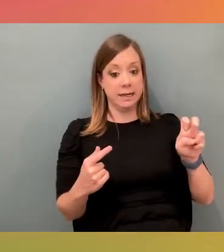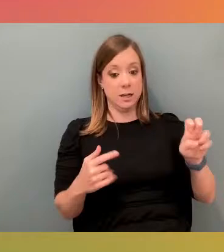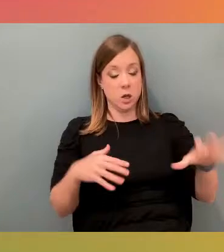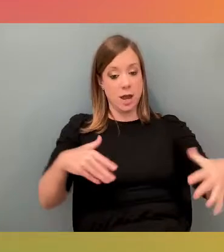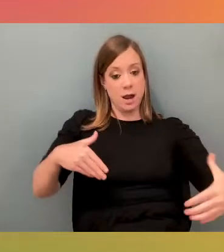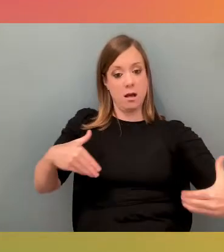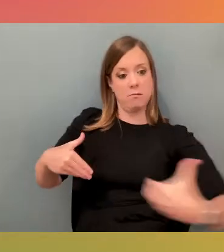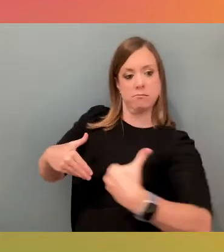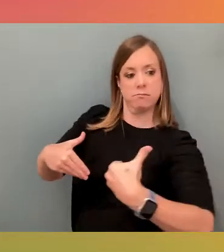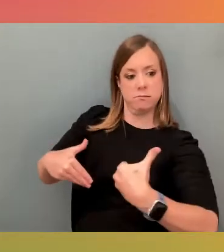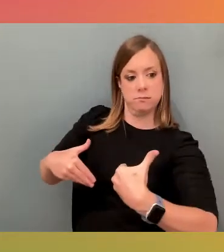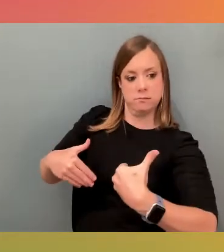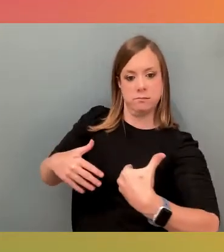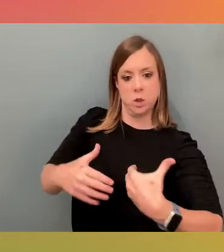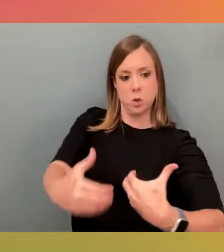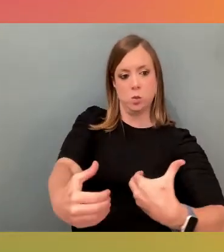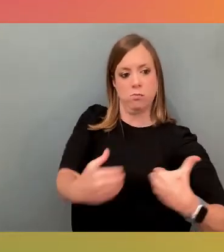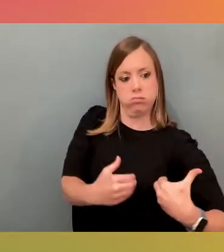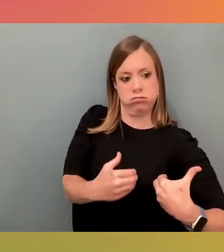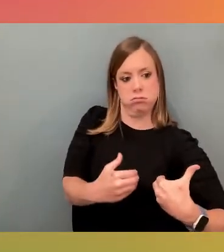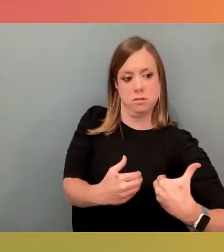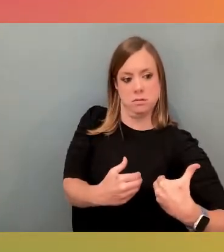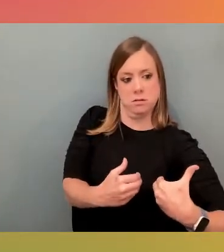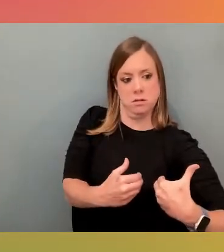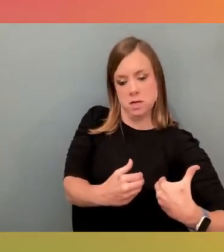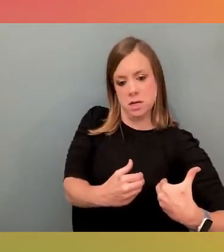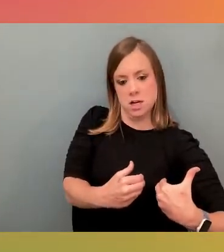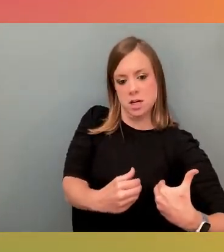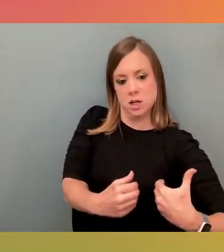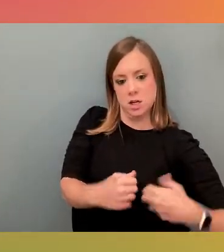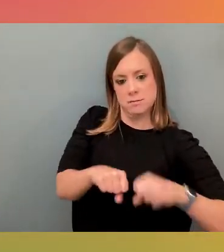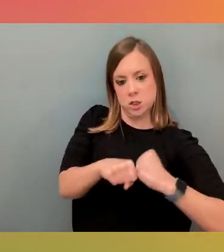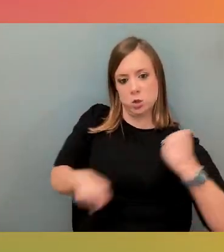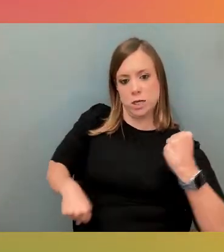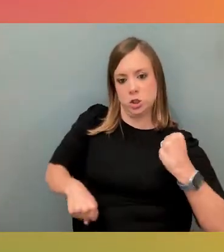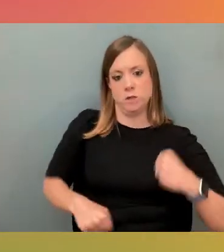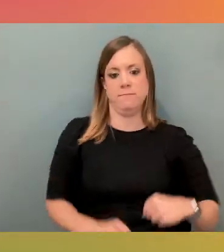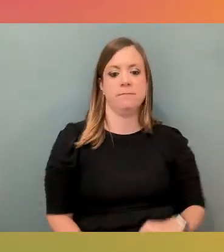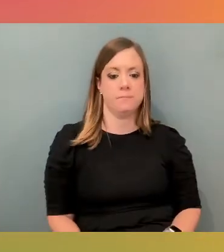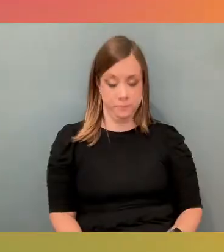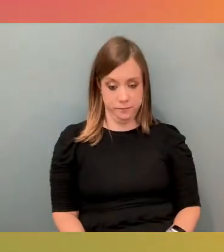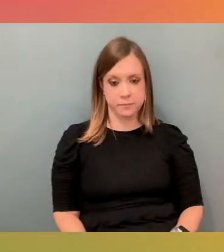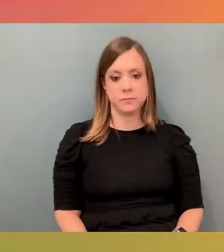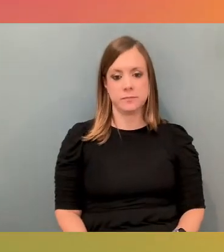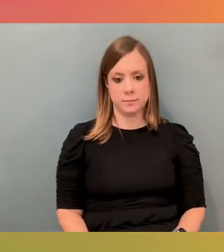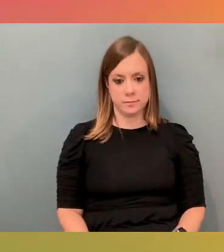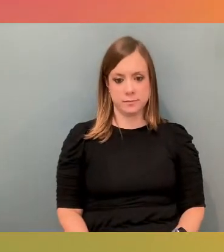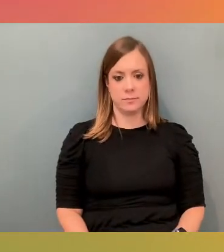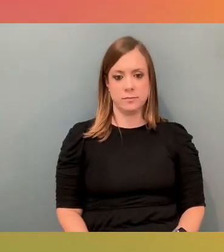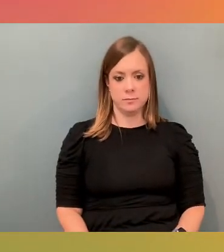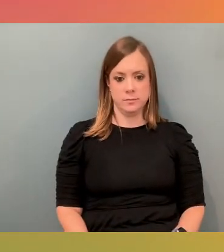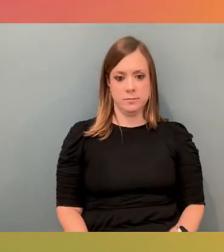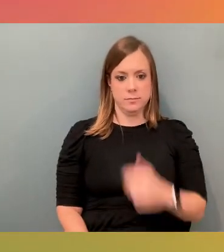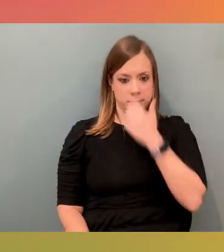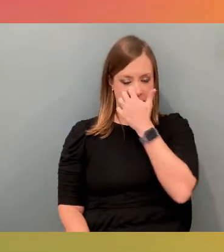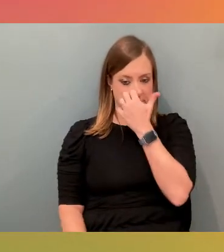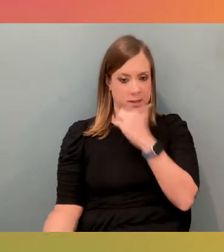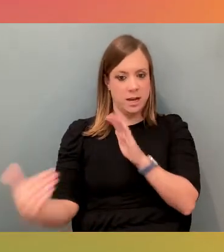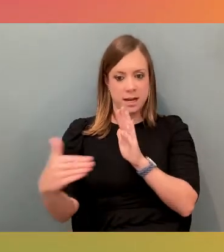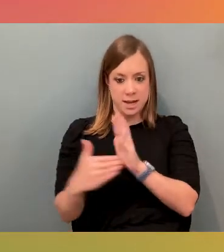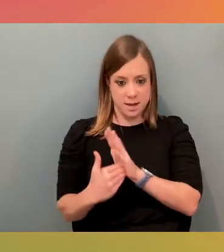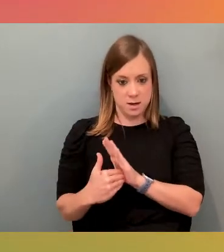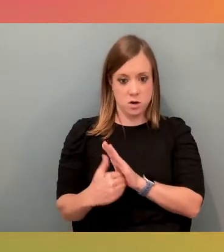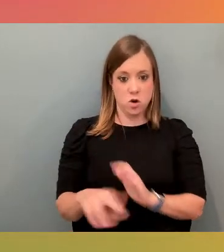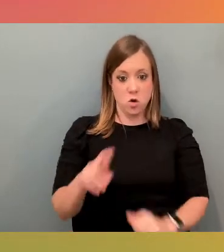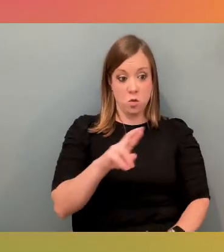deeper. Taking a few breaths here, keeping that right foot flexed. Just breathing into the